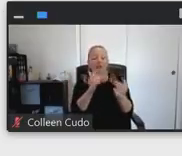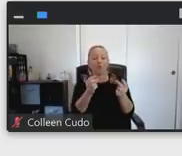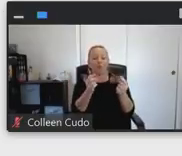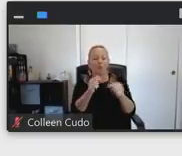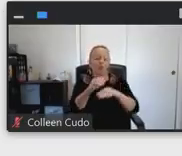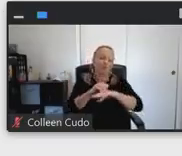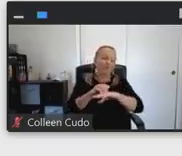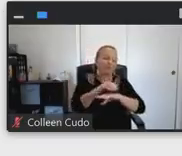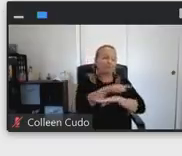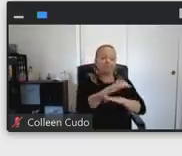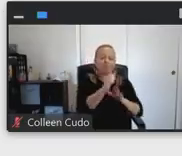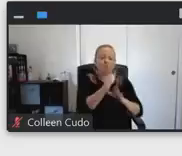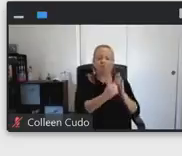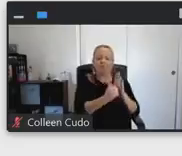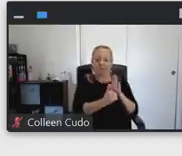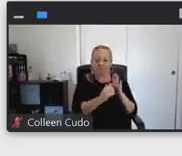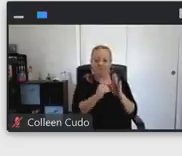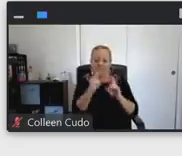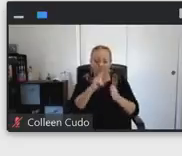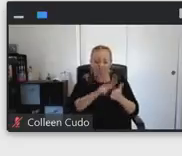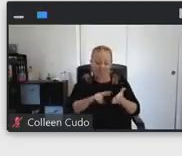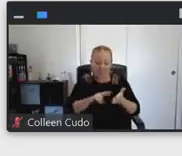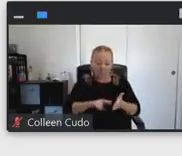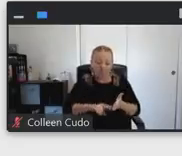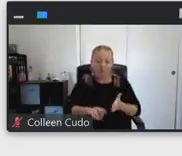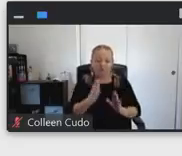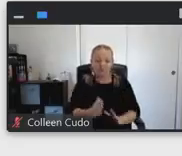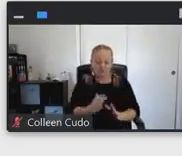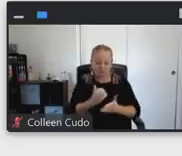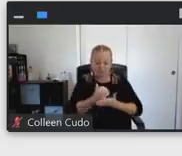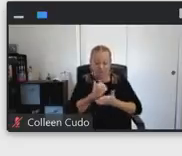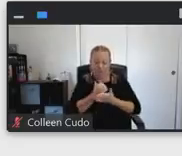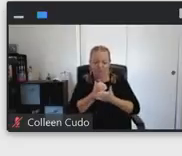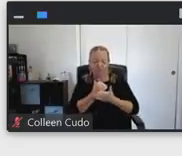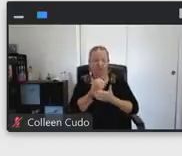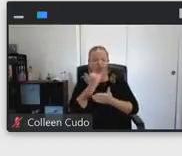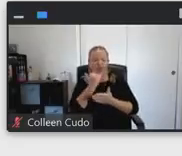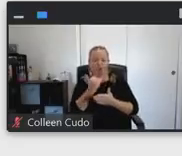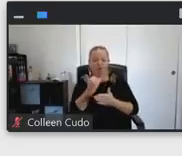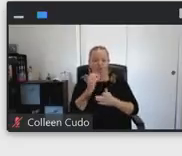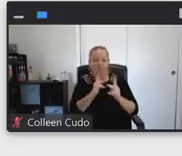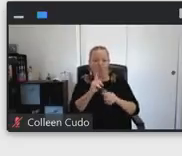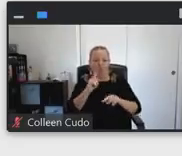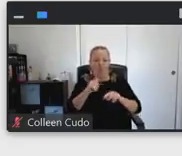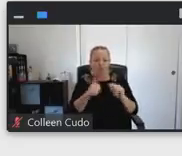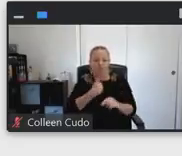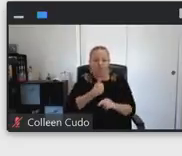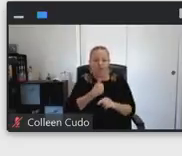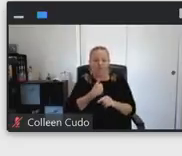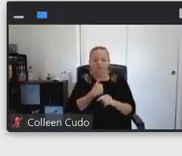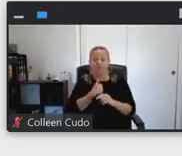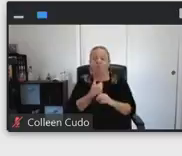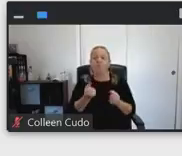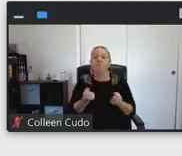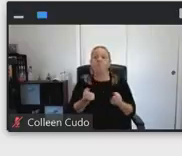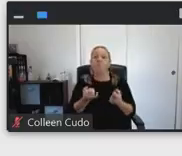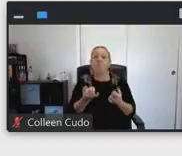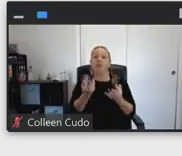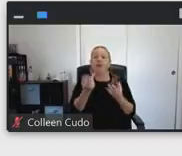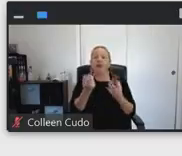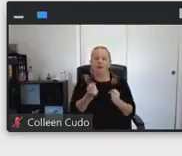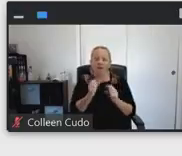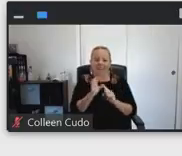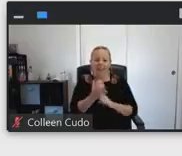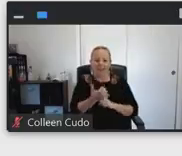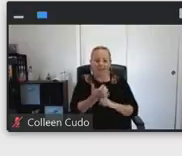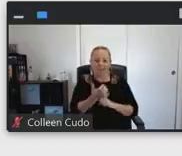investigators who were able to try and help reach those people that we couldn't get to ourselves. When we had hundreds of cases coming in each of